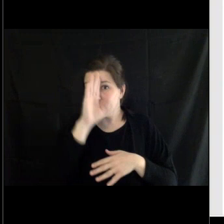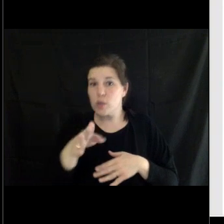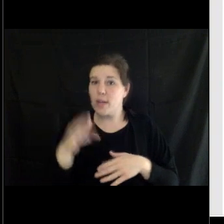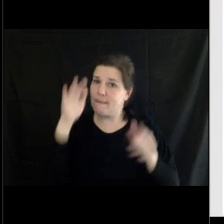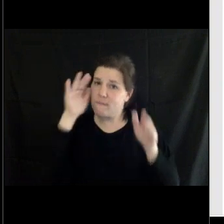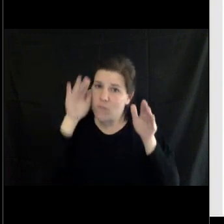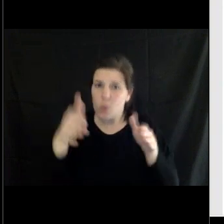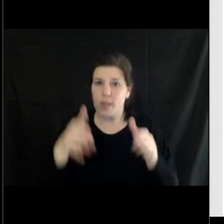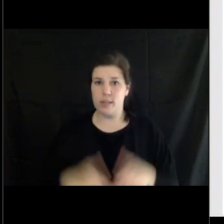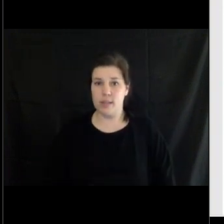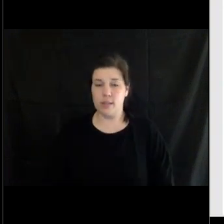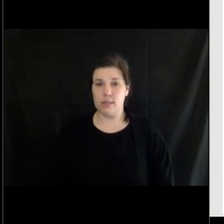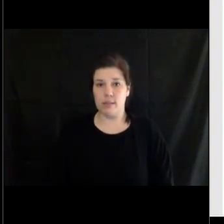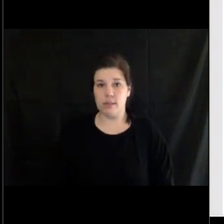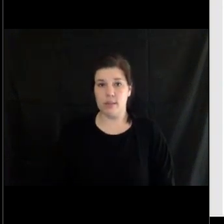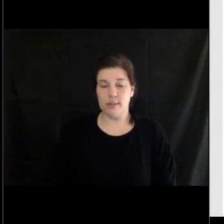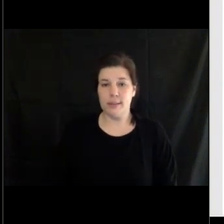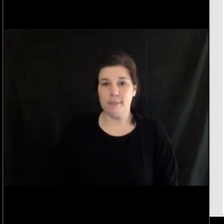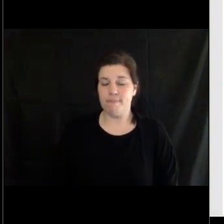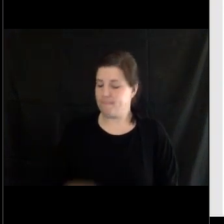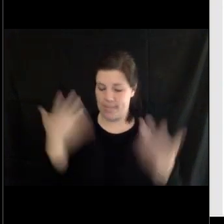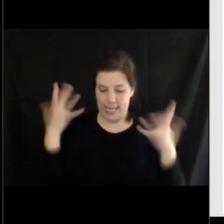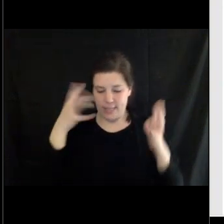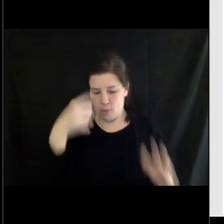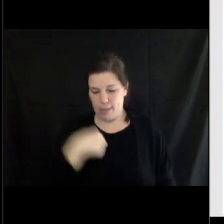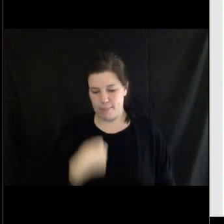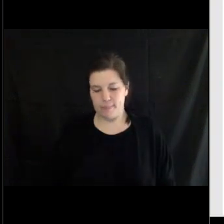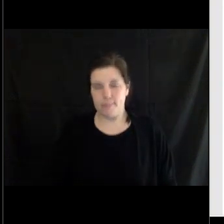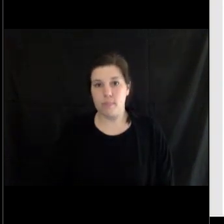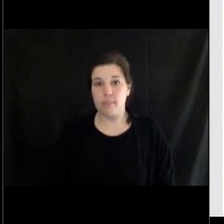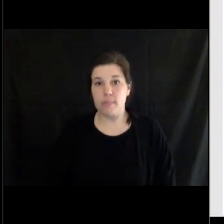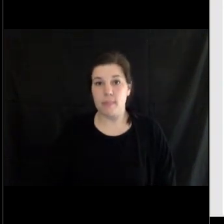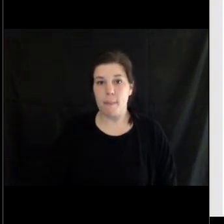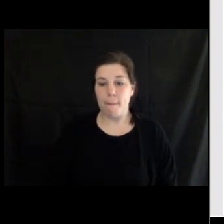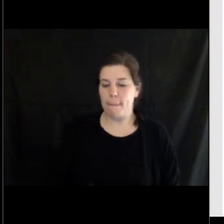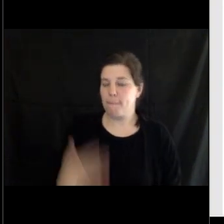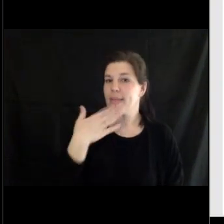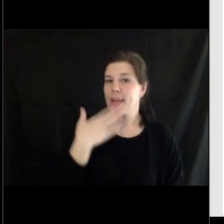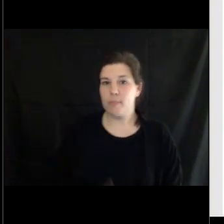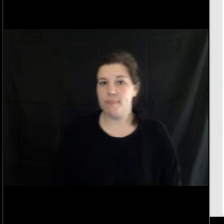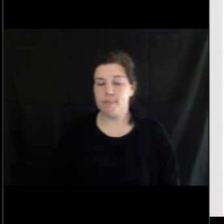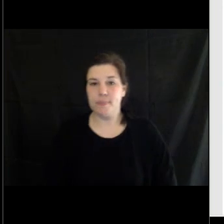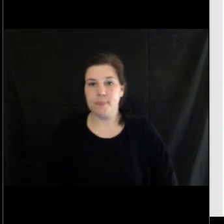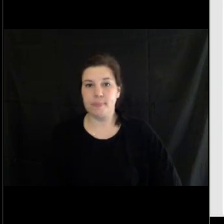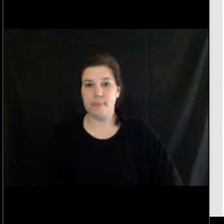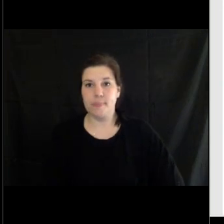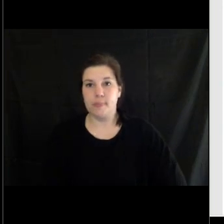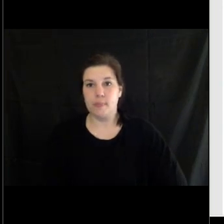direction. That's all I got to say. Hello? Thank you.